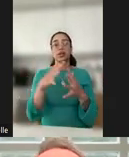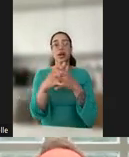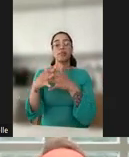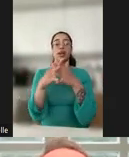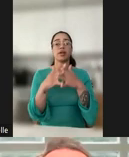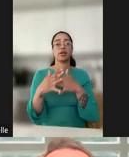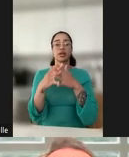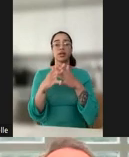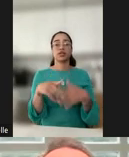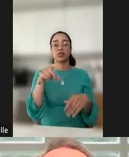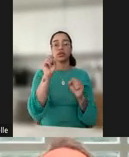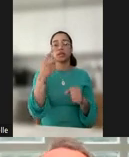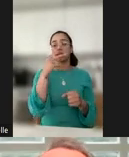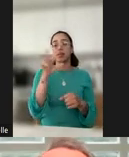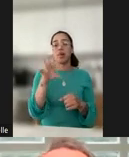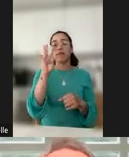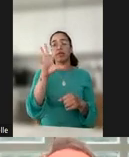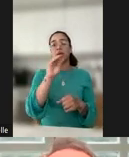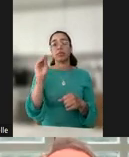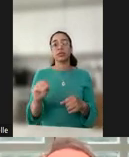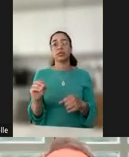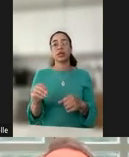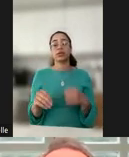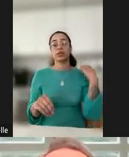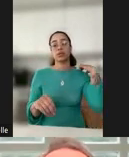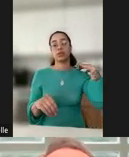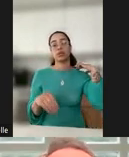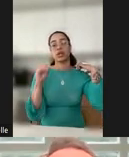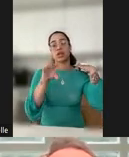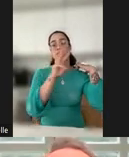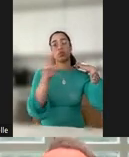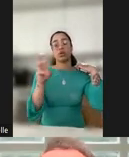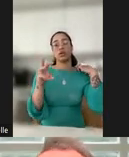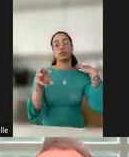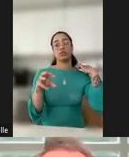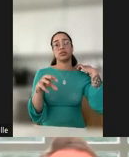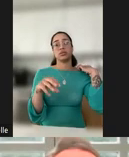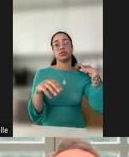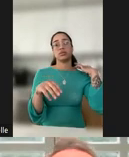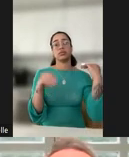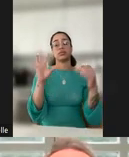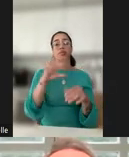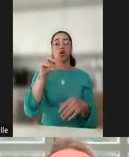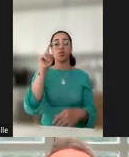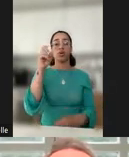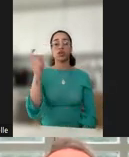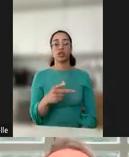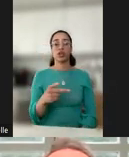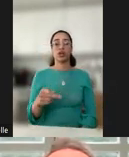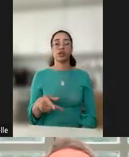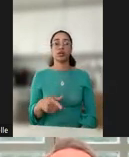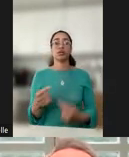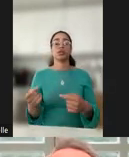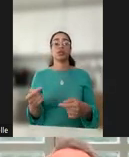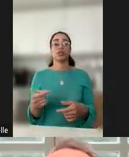about 45% live in the West, with about 1/3 in California alone. So California had